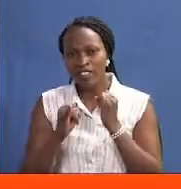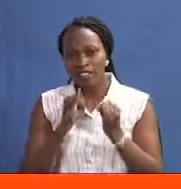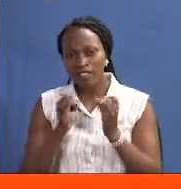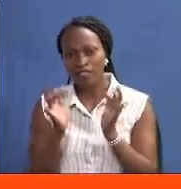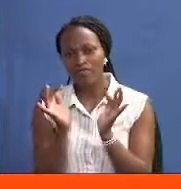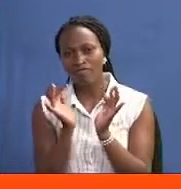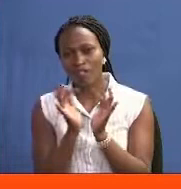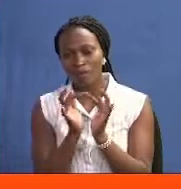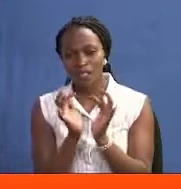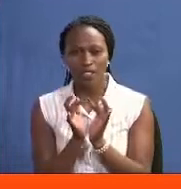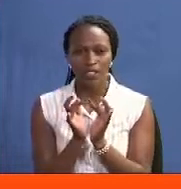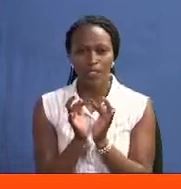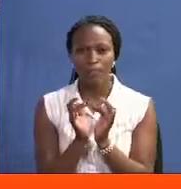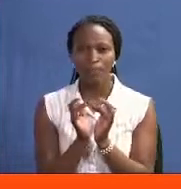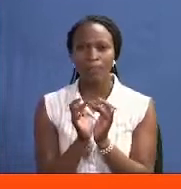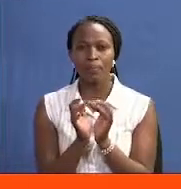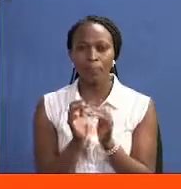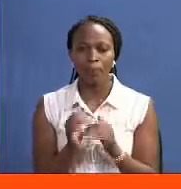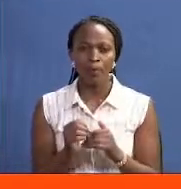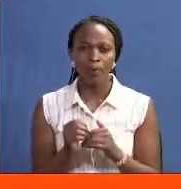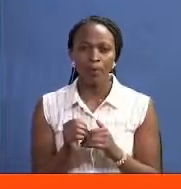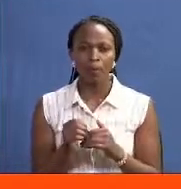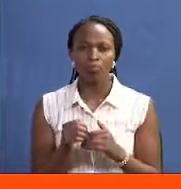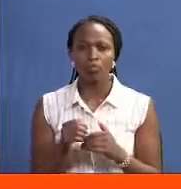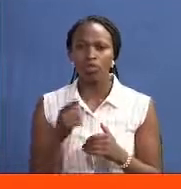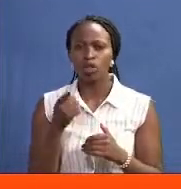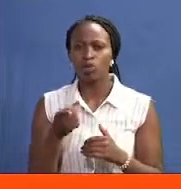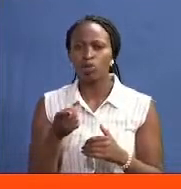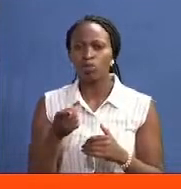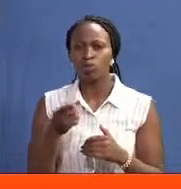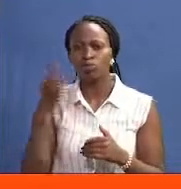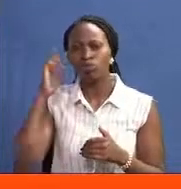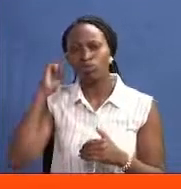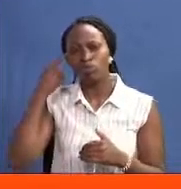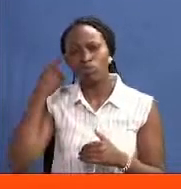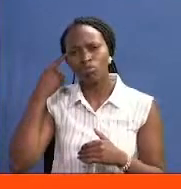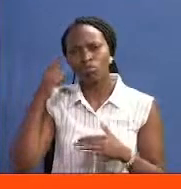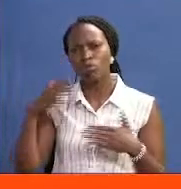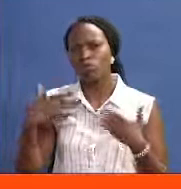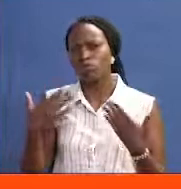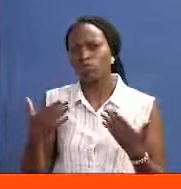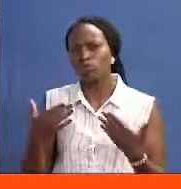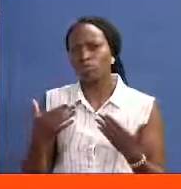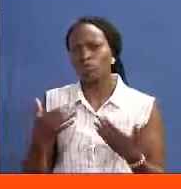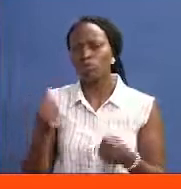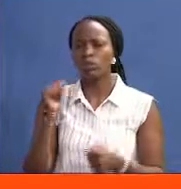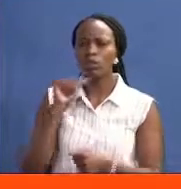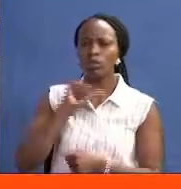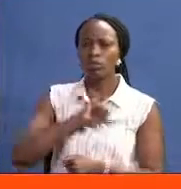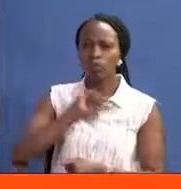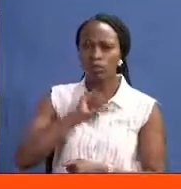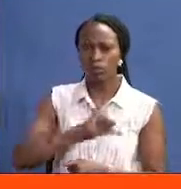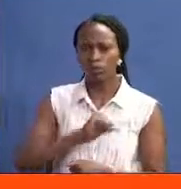platforms, various media platforms, that is. What do you think is the advantages of this happening